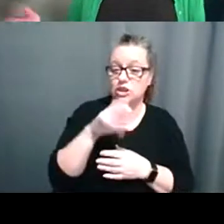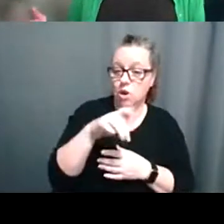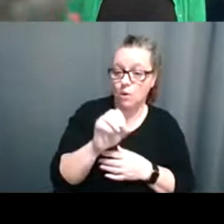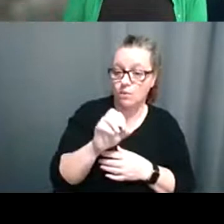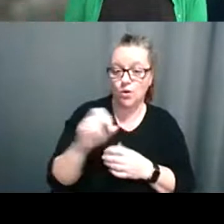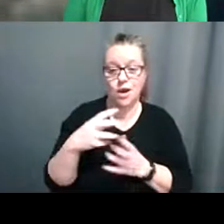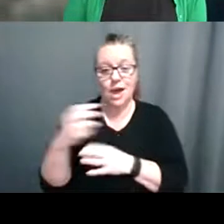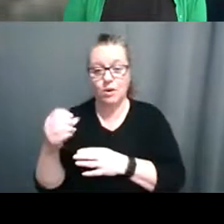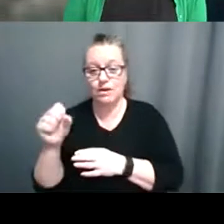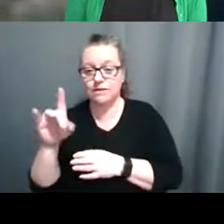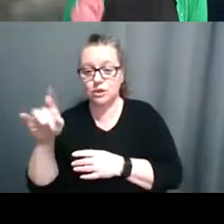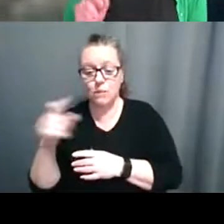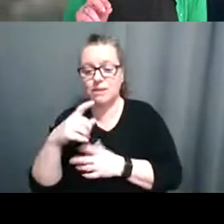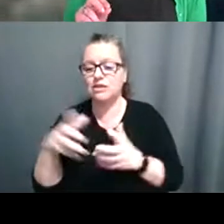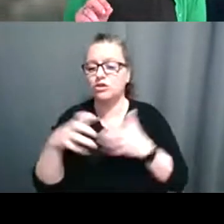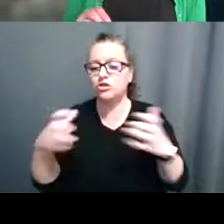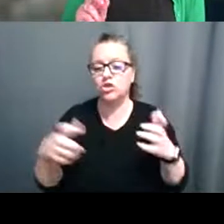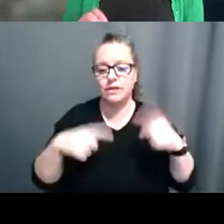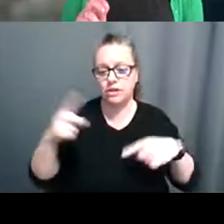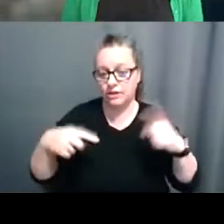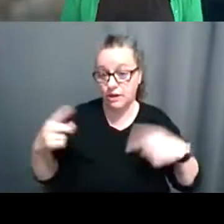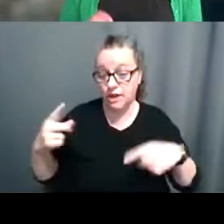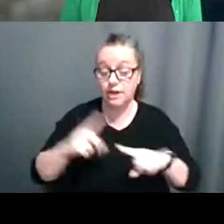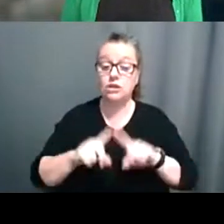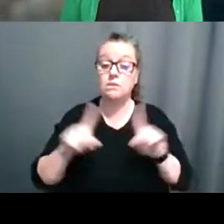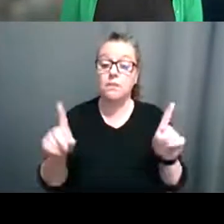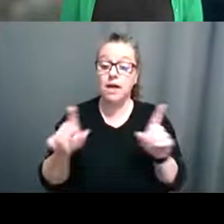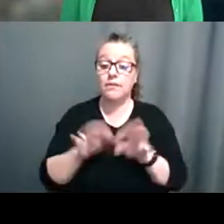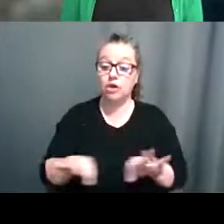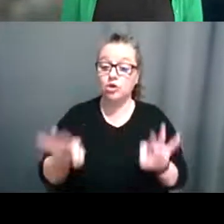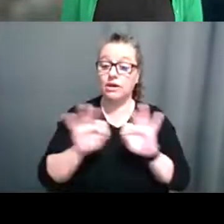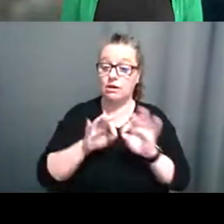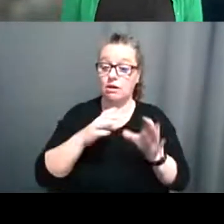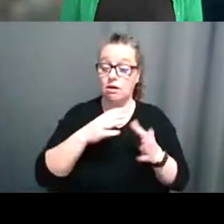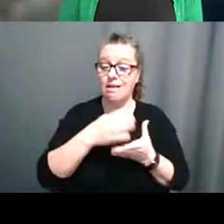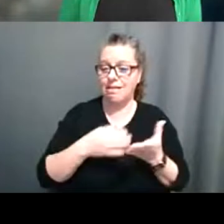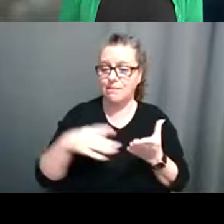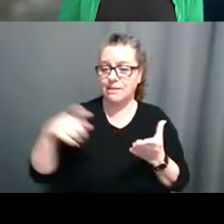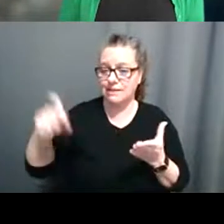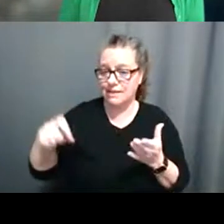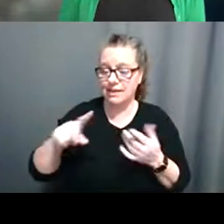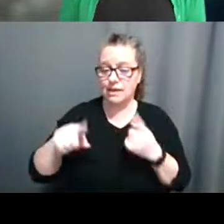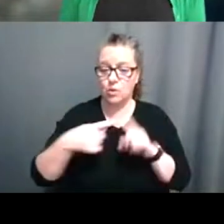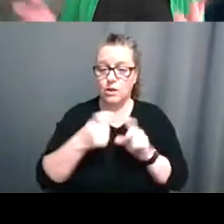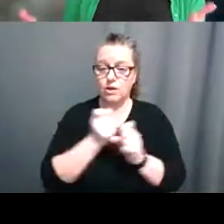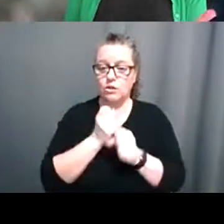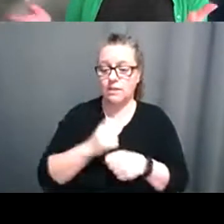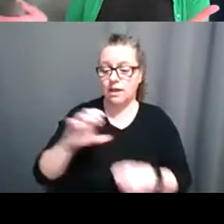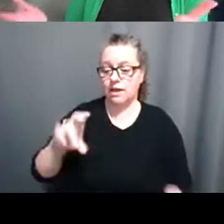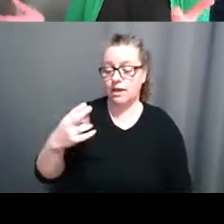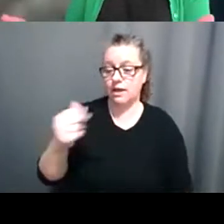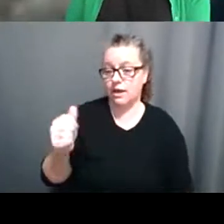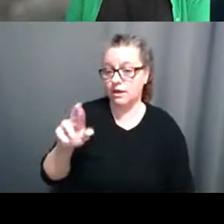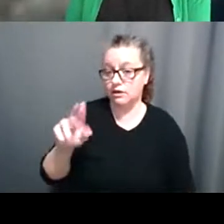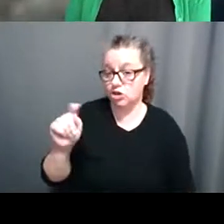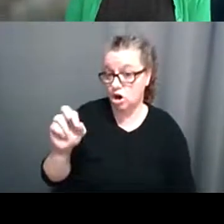much variation. But they are critical elements needed when creating a charter. And since this is